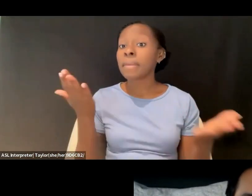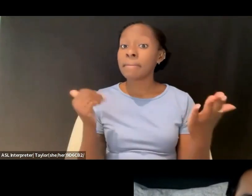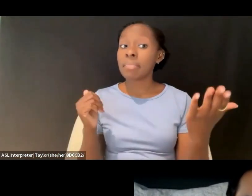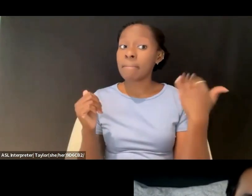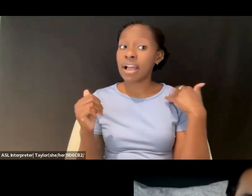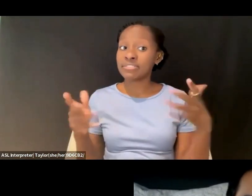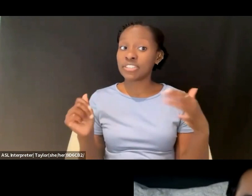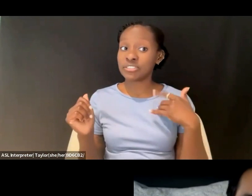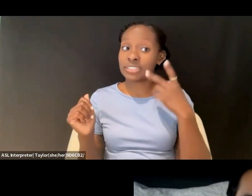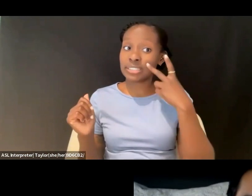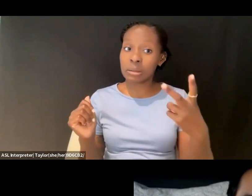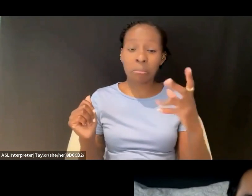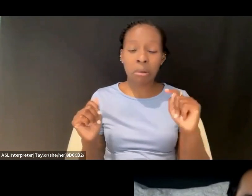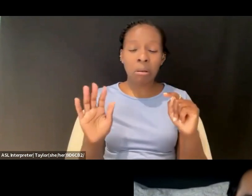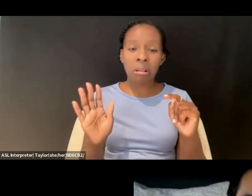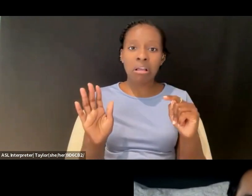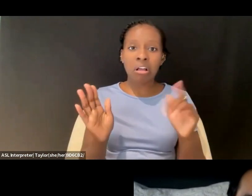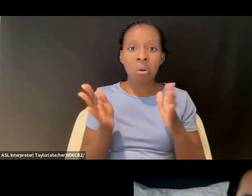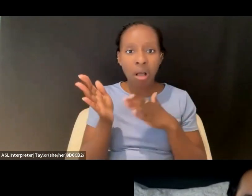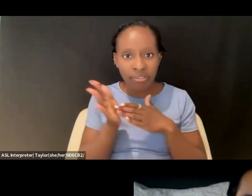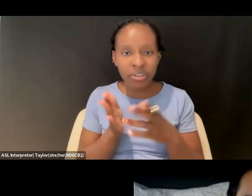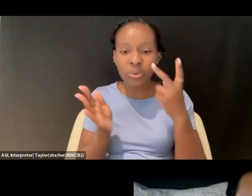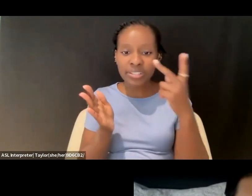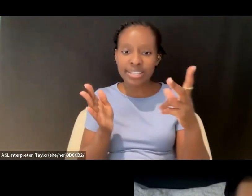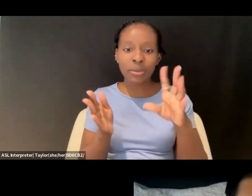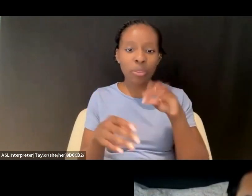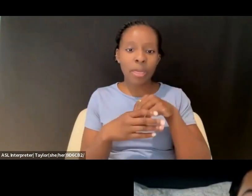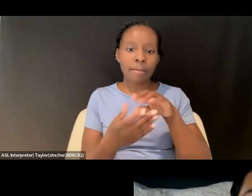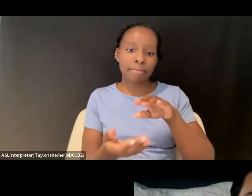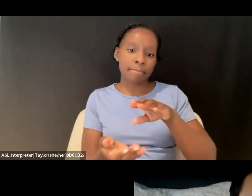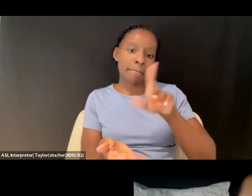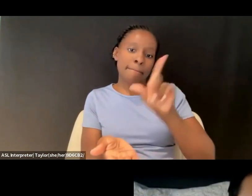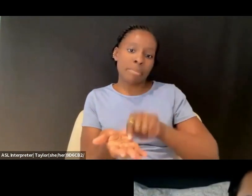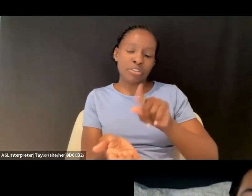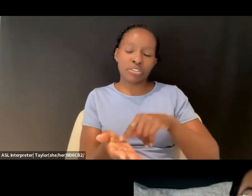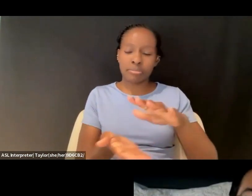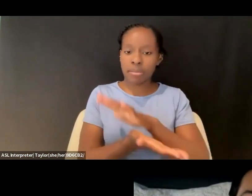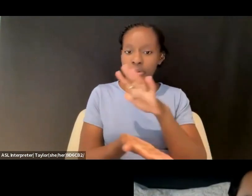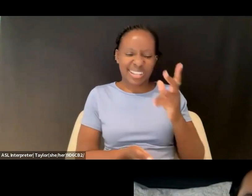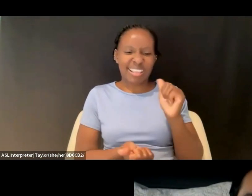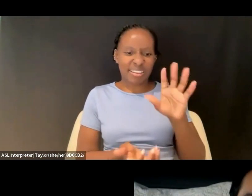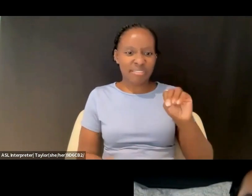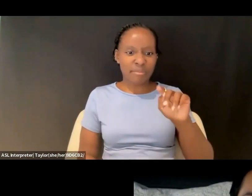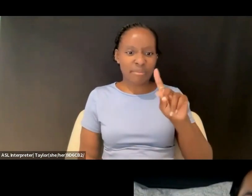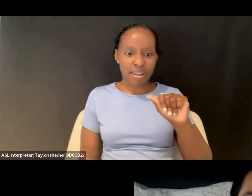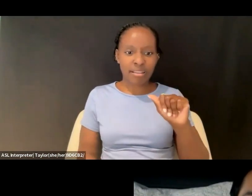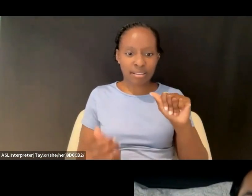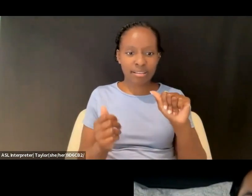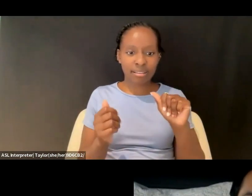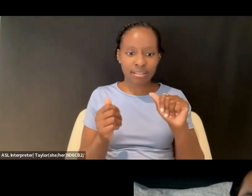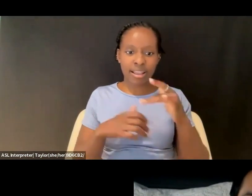but I think more often than not, you see them in published papers, right? A meta-analysis appears in a published paper. In this